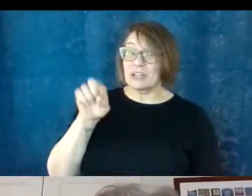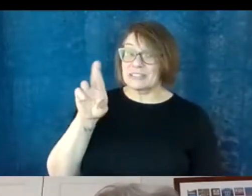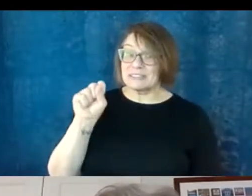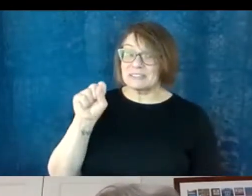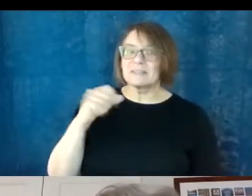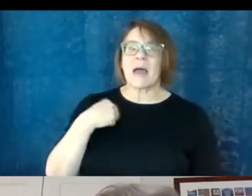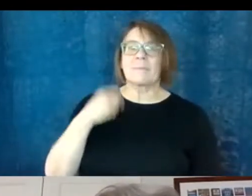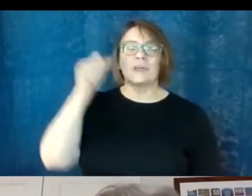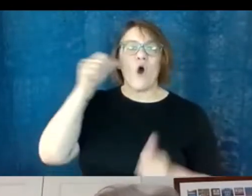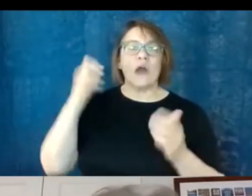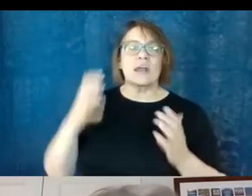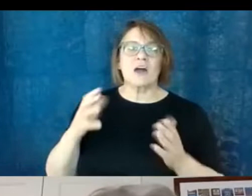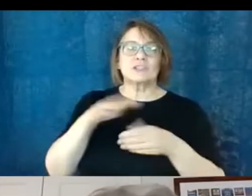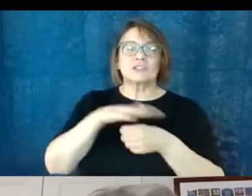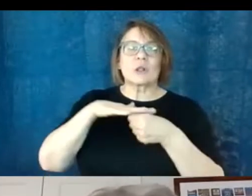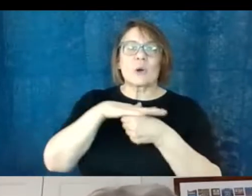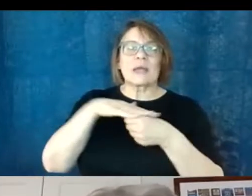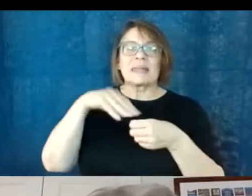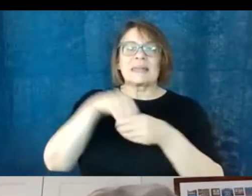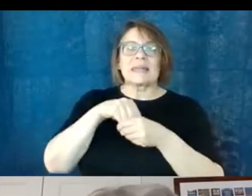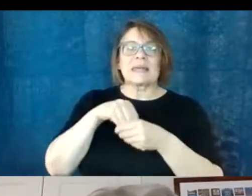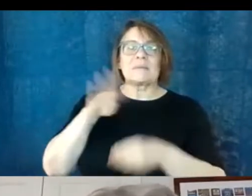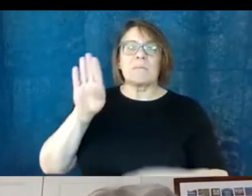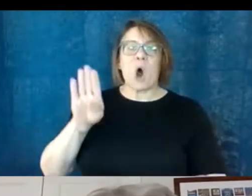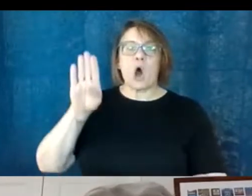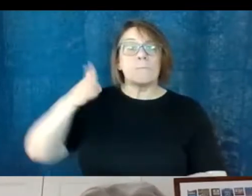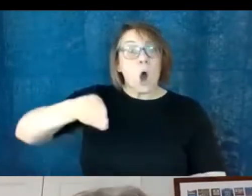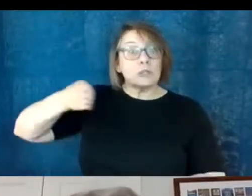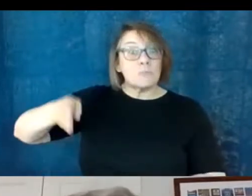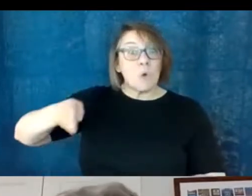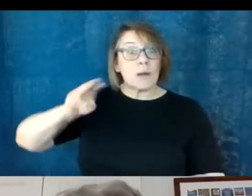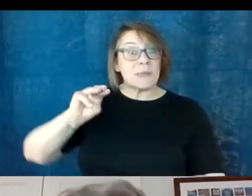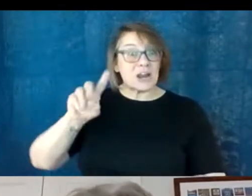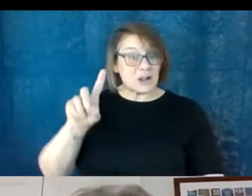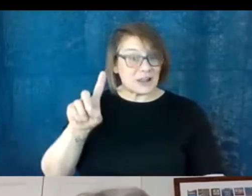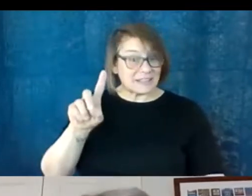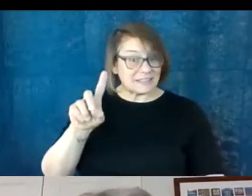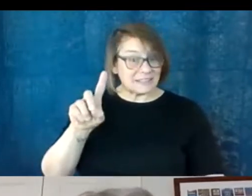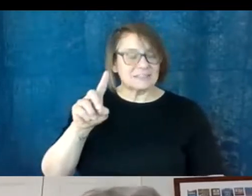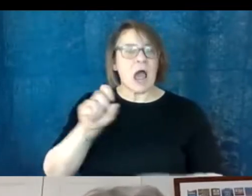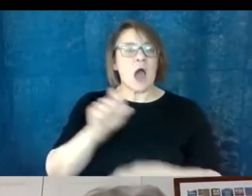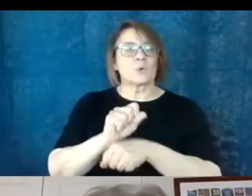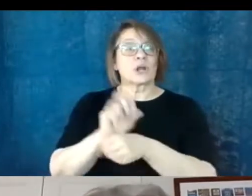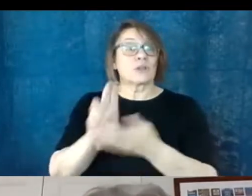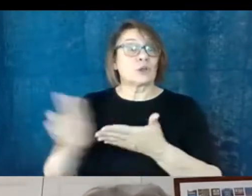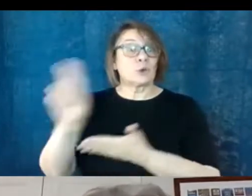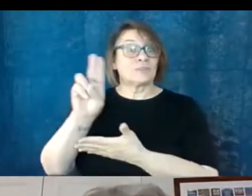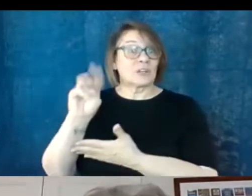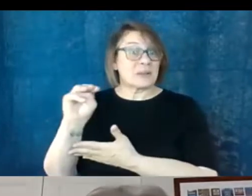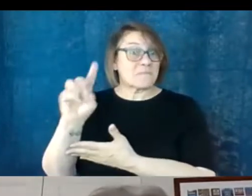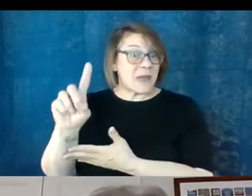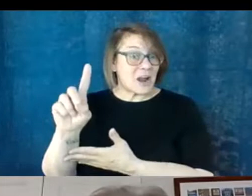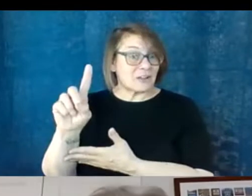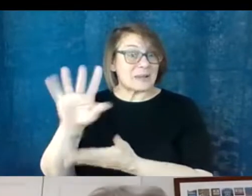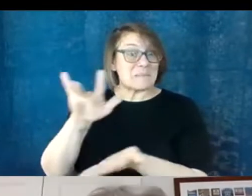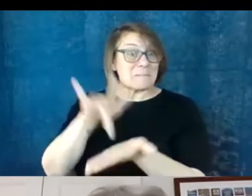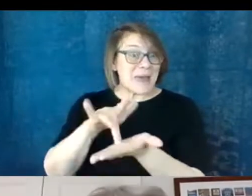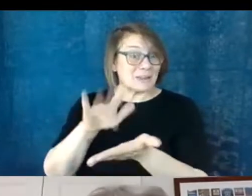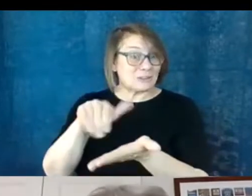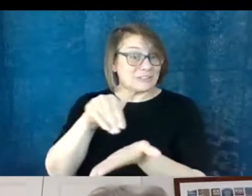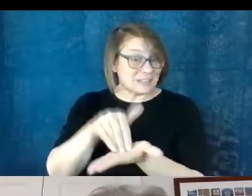audiologist located in Baltimore, Maryland. I work at the University of Maryland Medical